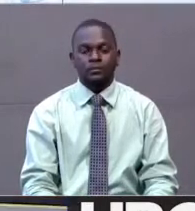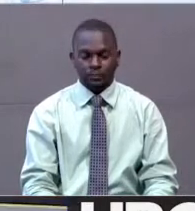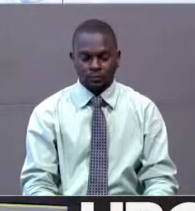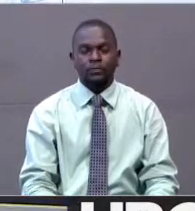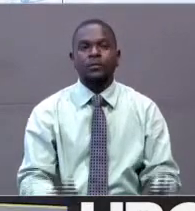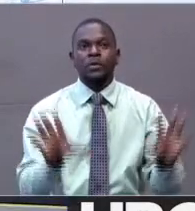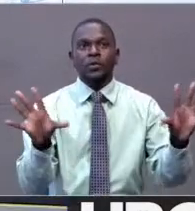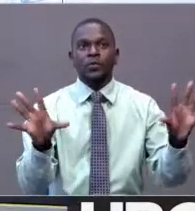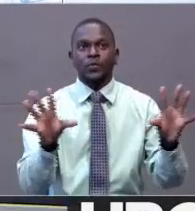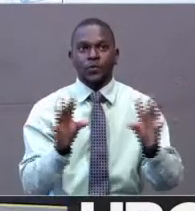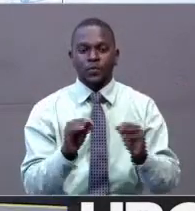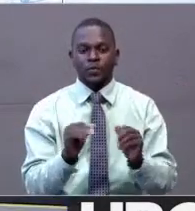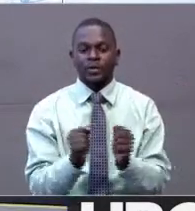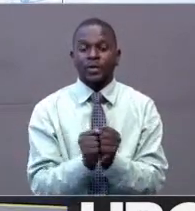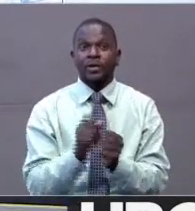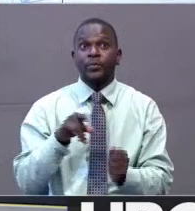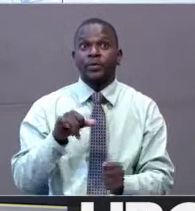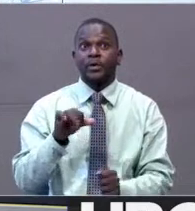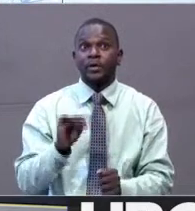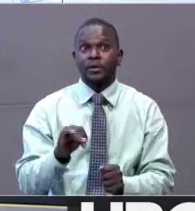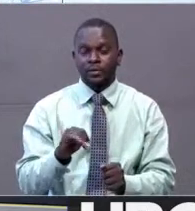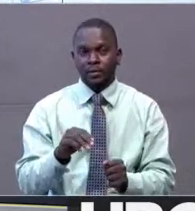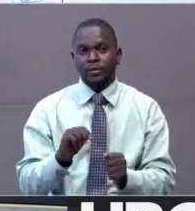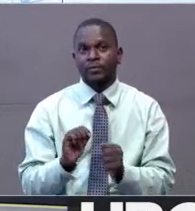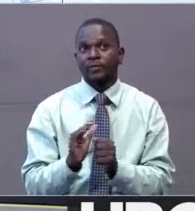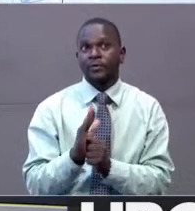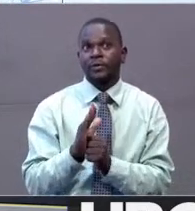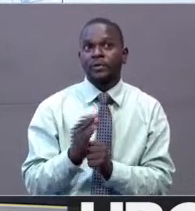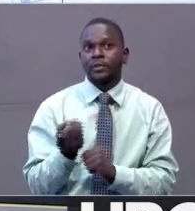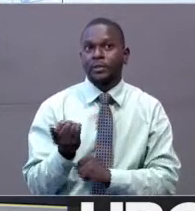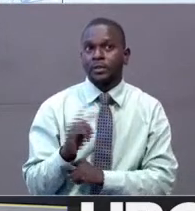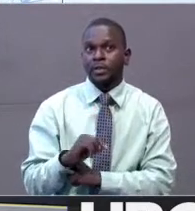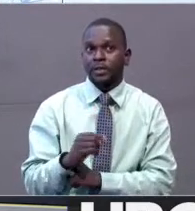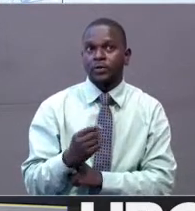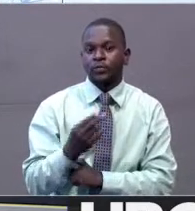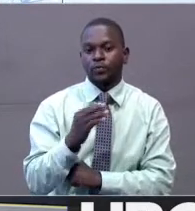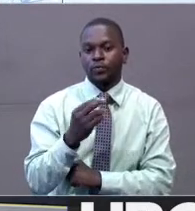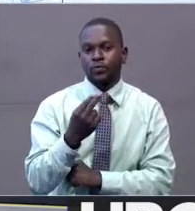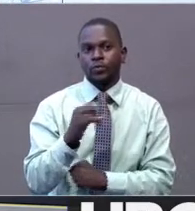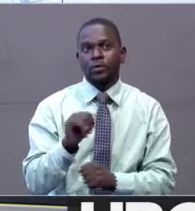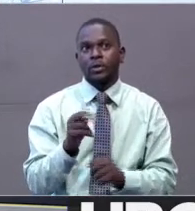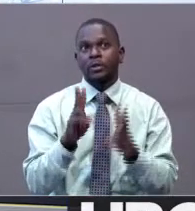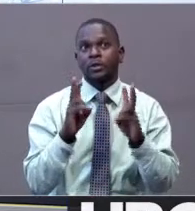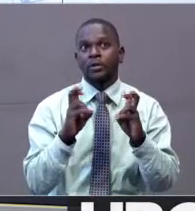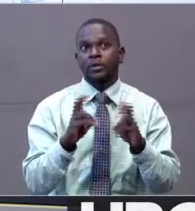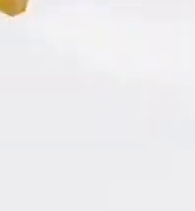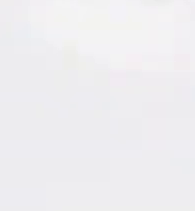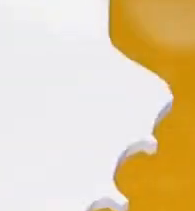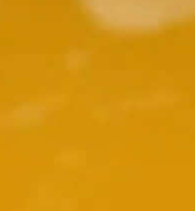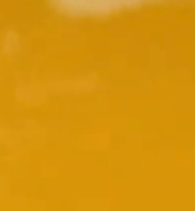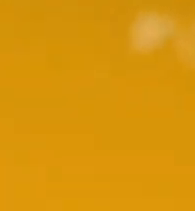Yes, and that brings us to the end of our 10 o'clock edition this 15th day of October 2021. Let's take a look at the headlines.